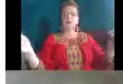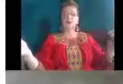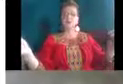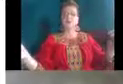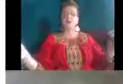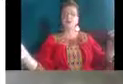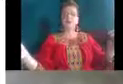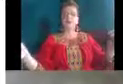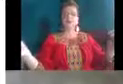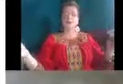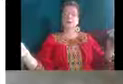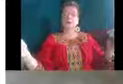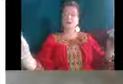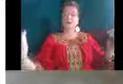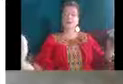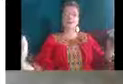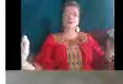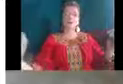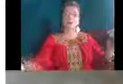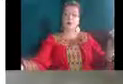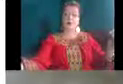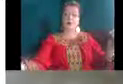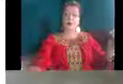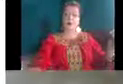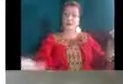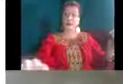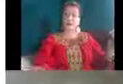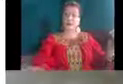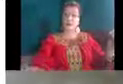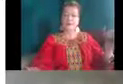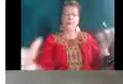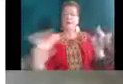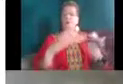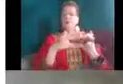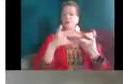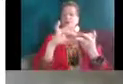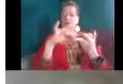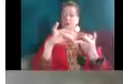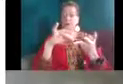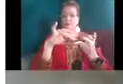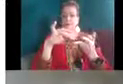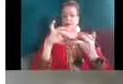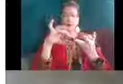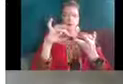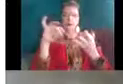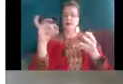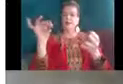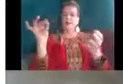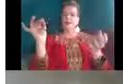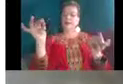of a switch sends a current to the machine to do something and it goes forward back left right switches do the same thing